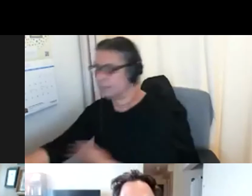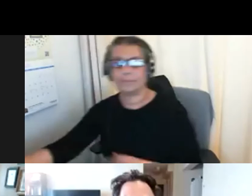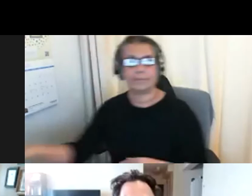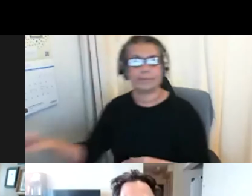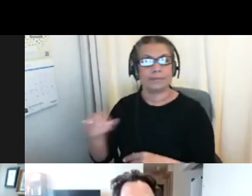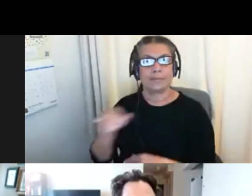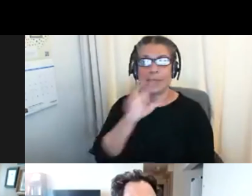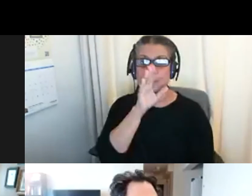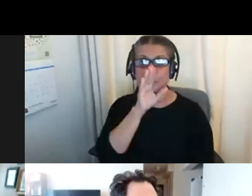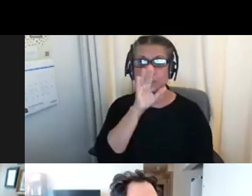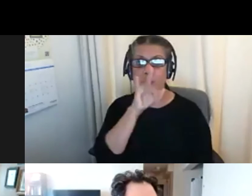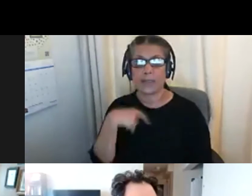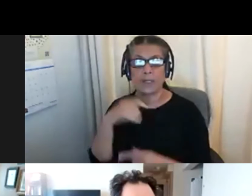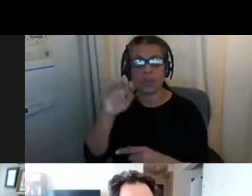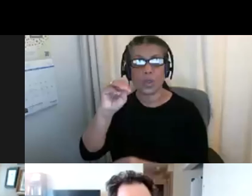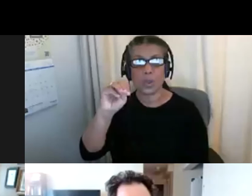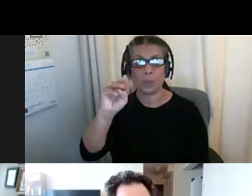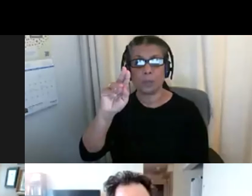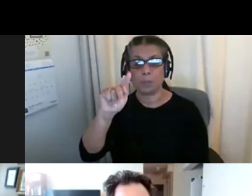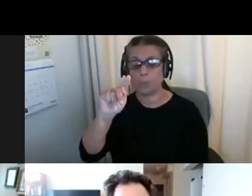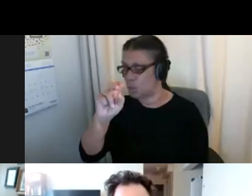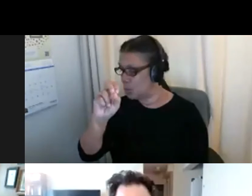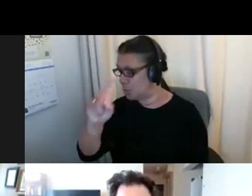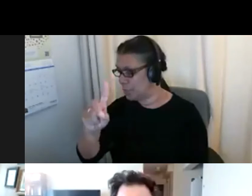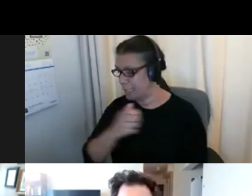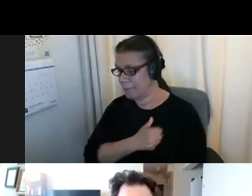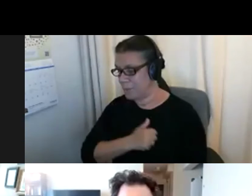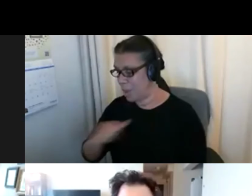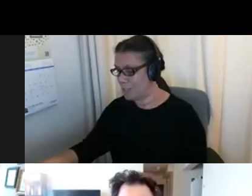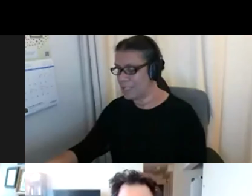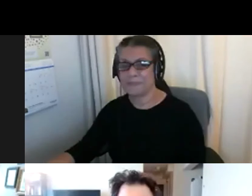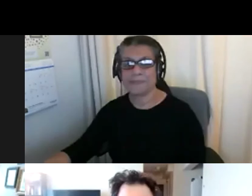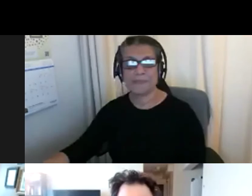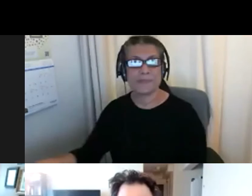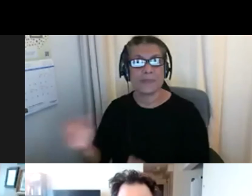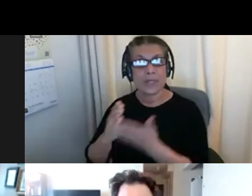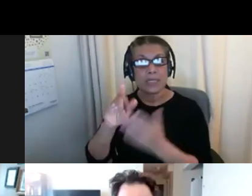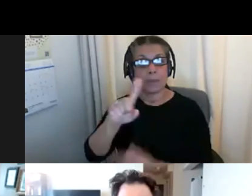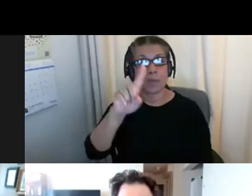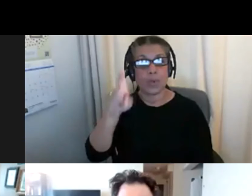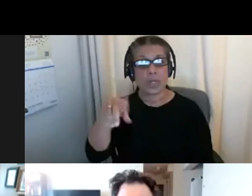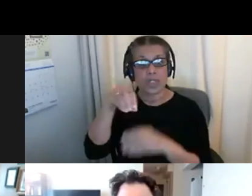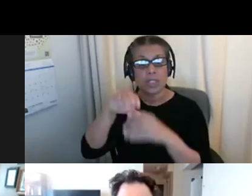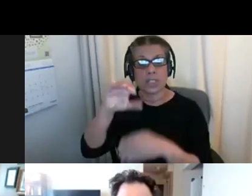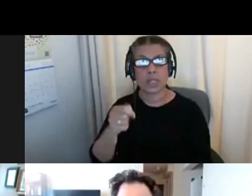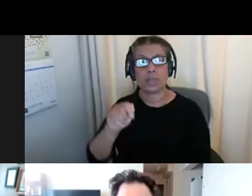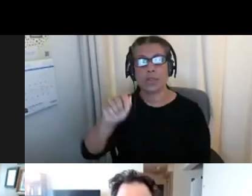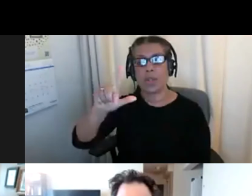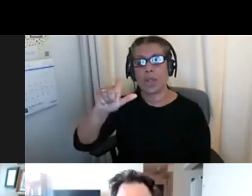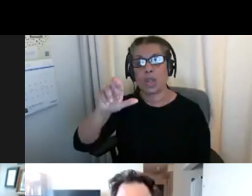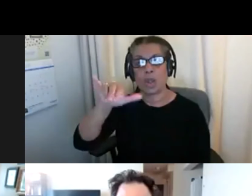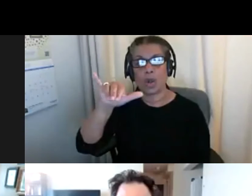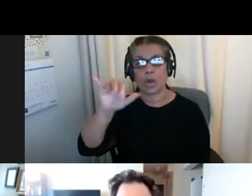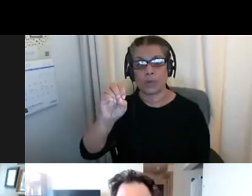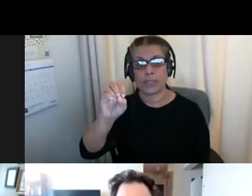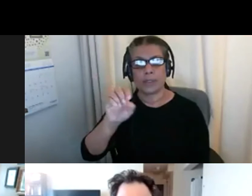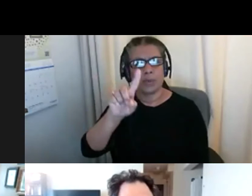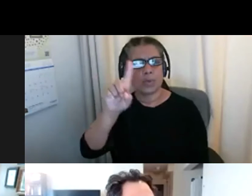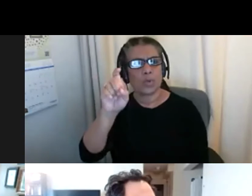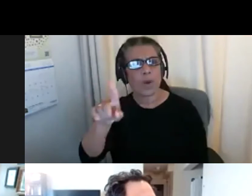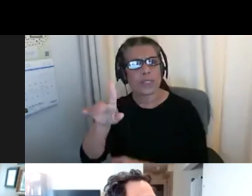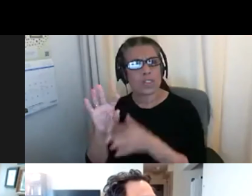going to draw your attention back to some questions we had in the chat earlier. We had Laurie, Deb, and Sierra who had questions that are